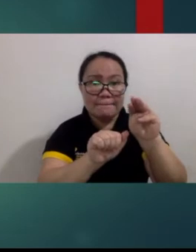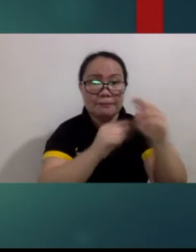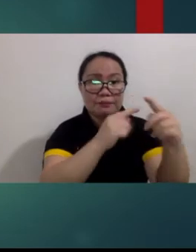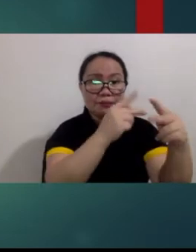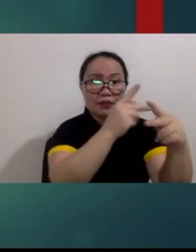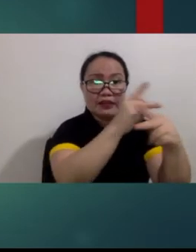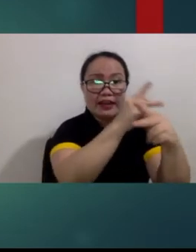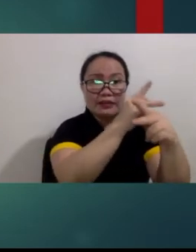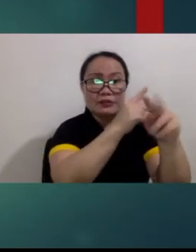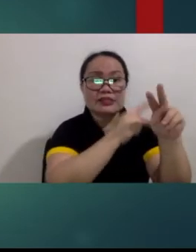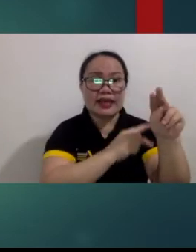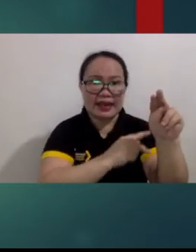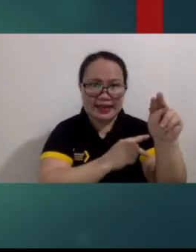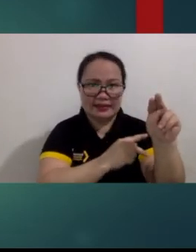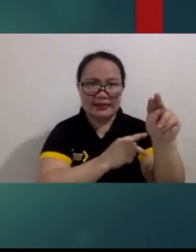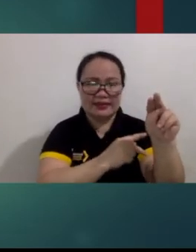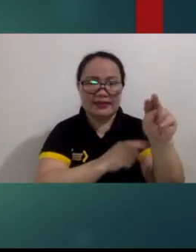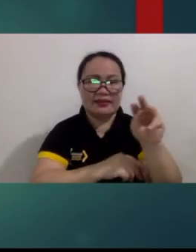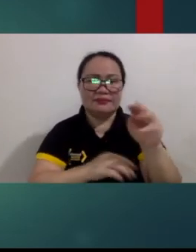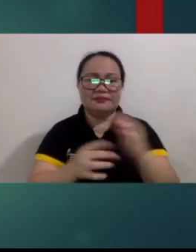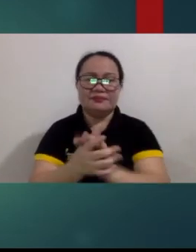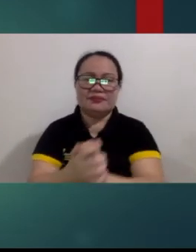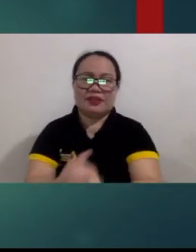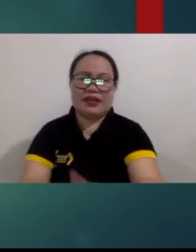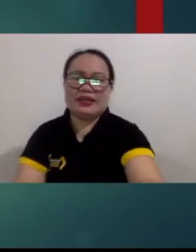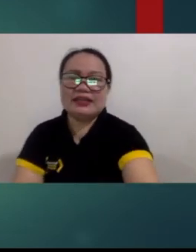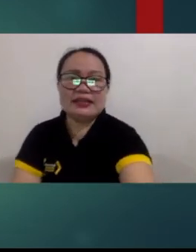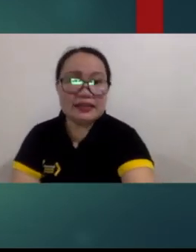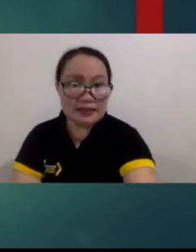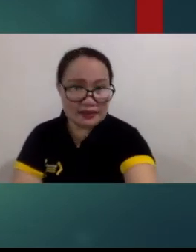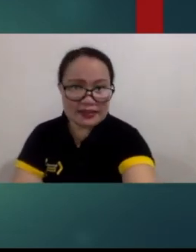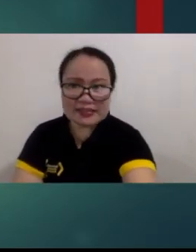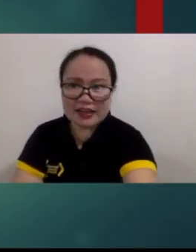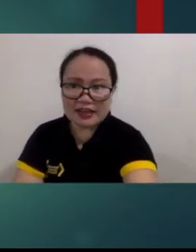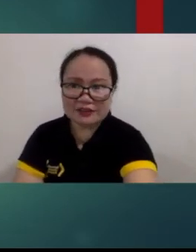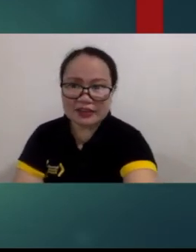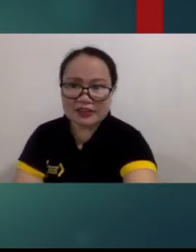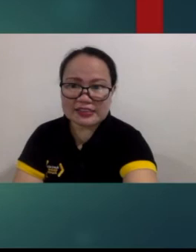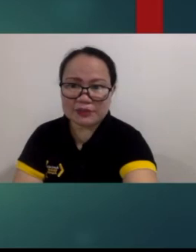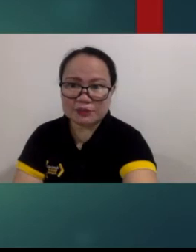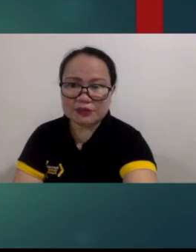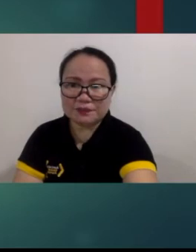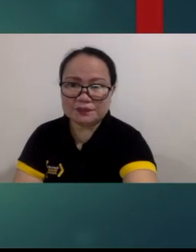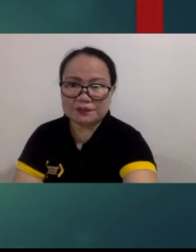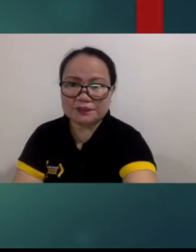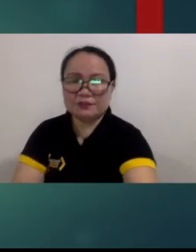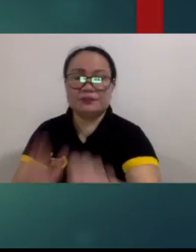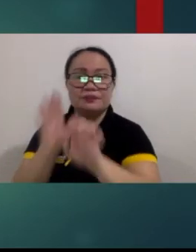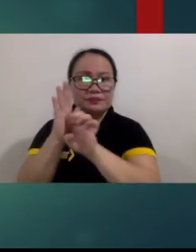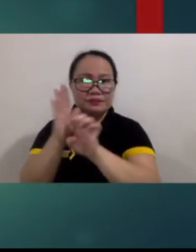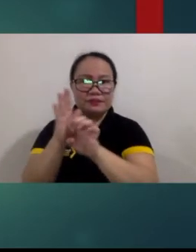m times n. Okay, let's have an example.